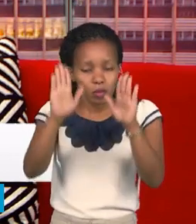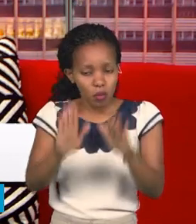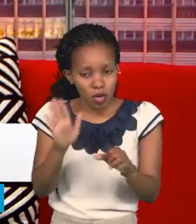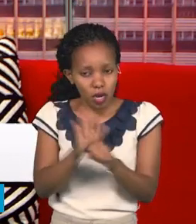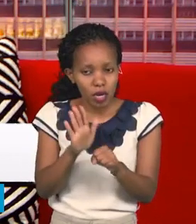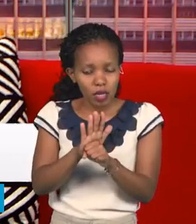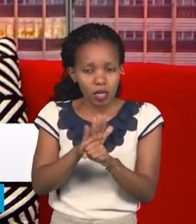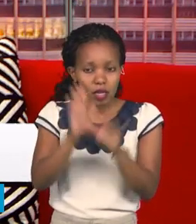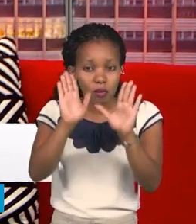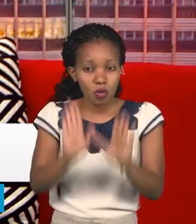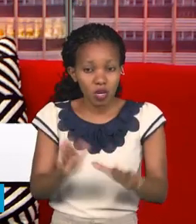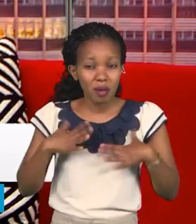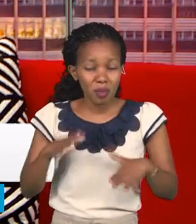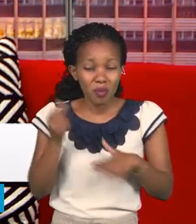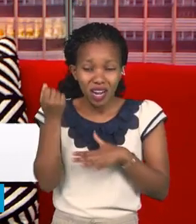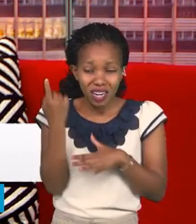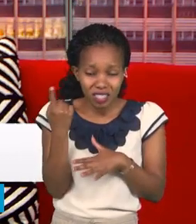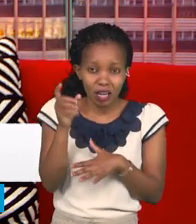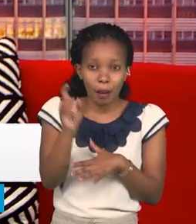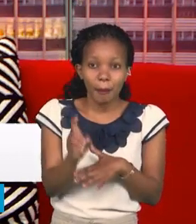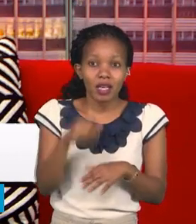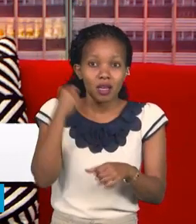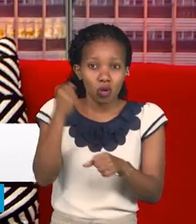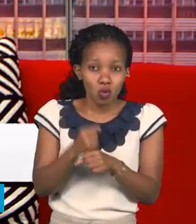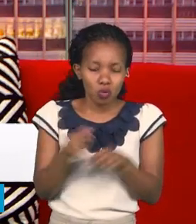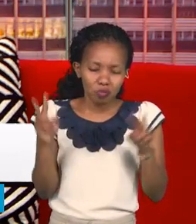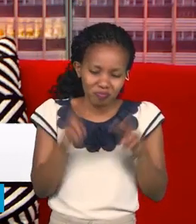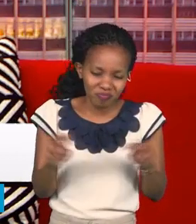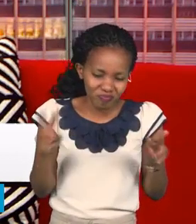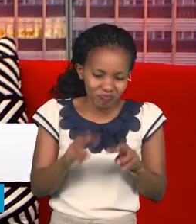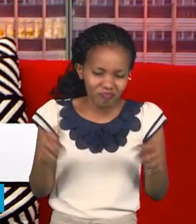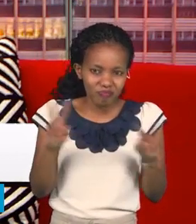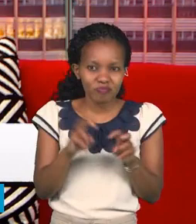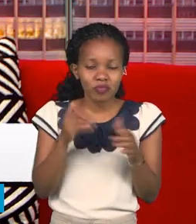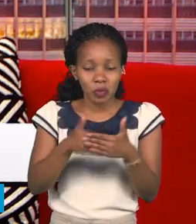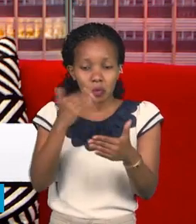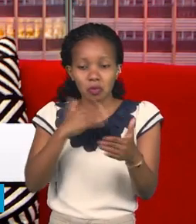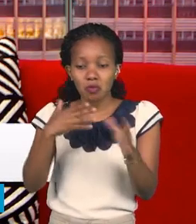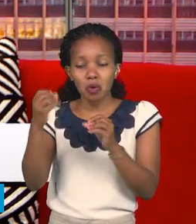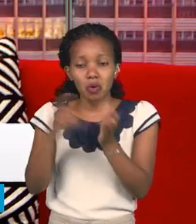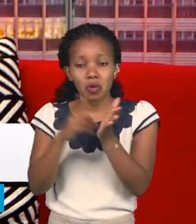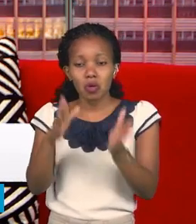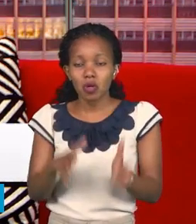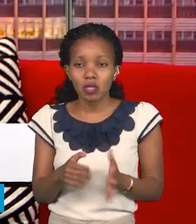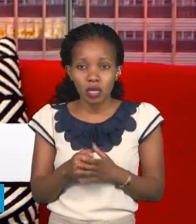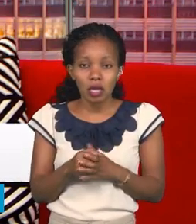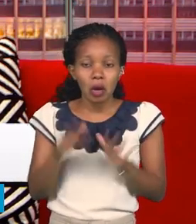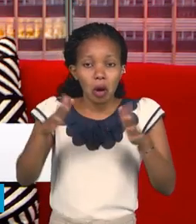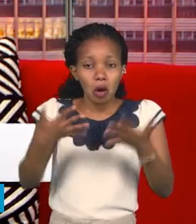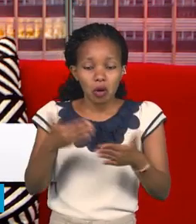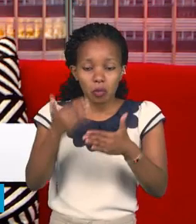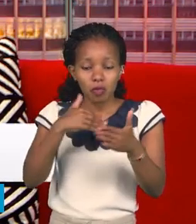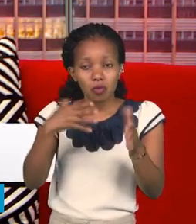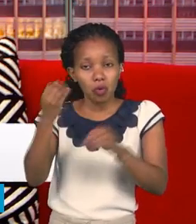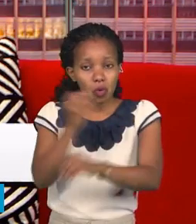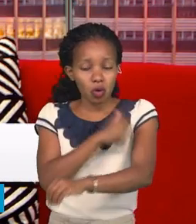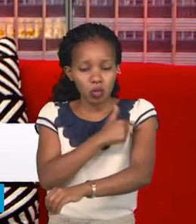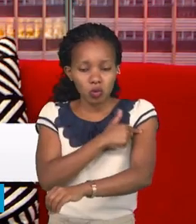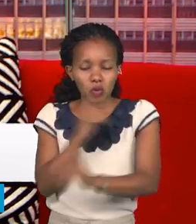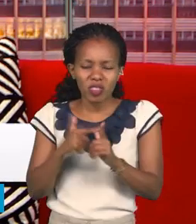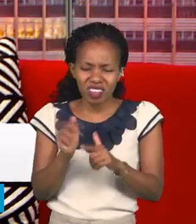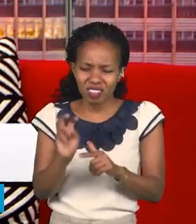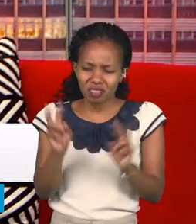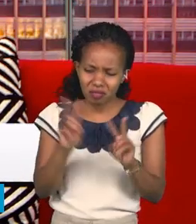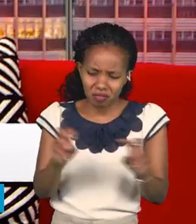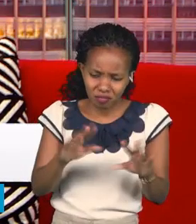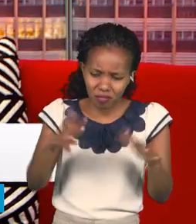it's important for the people also to understand, to do a bit of their, you know, homework before they go to a doctor or before they go to a hospital to check the credentials,